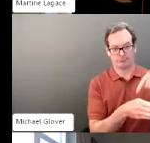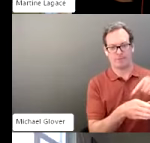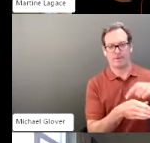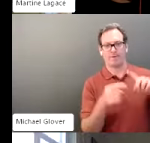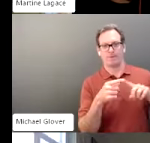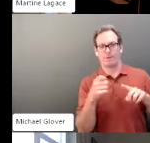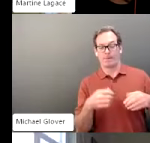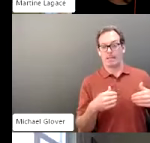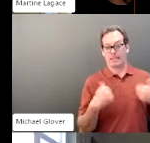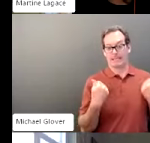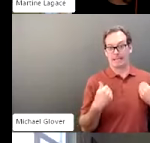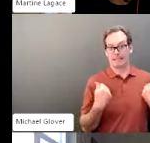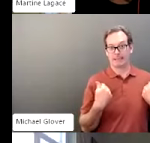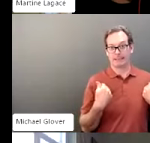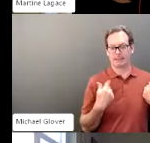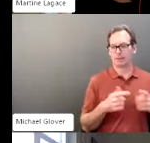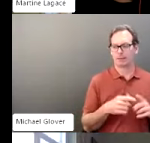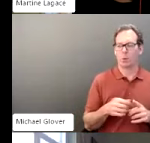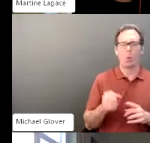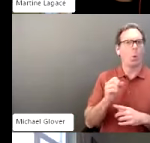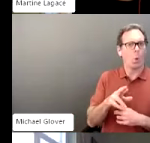to intergenerational ageism.